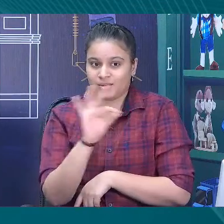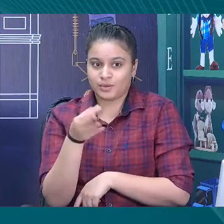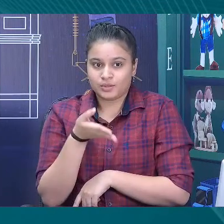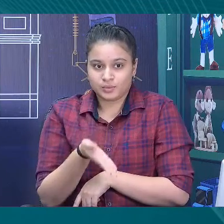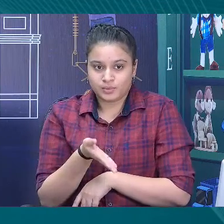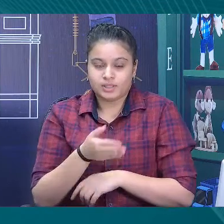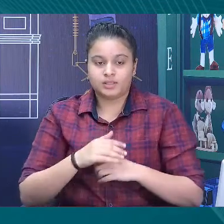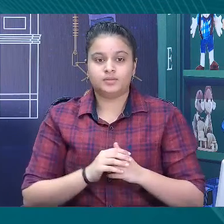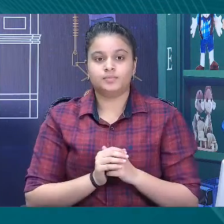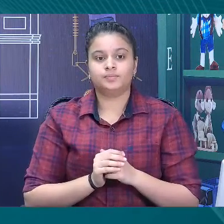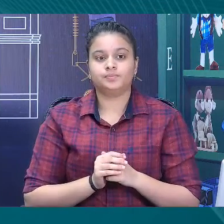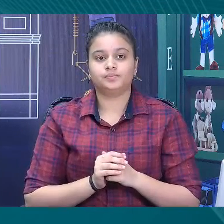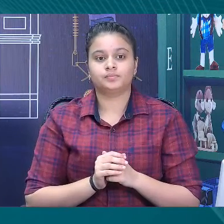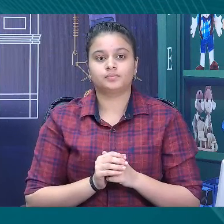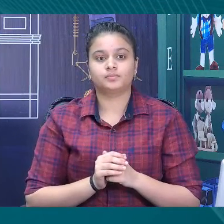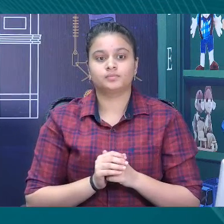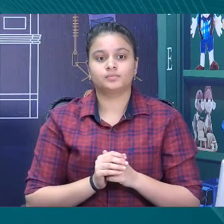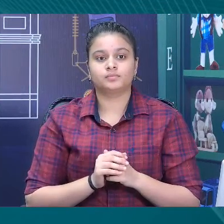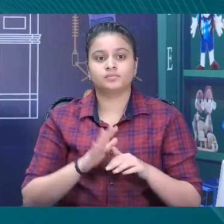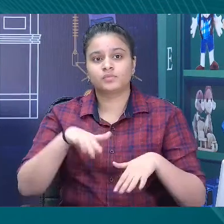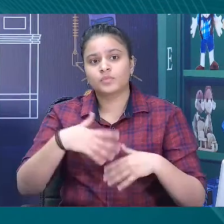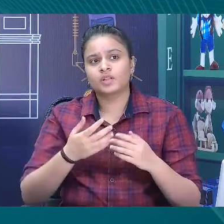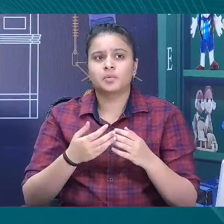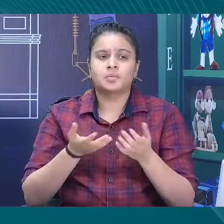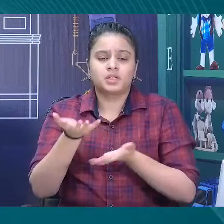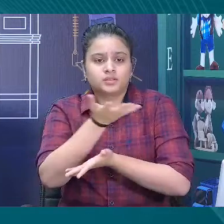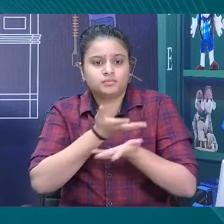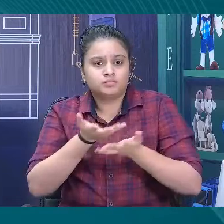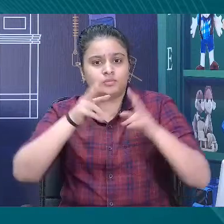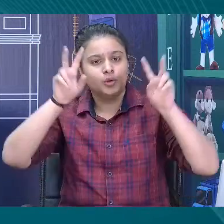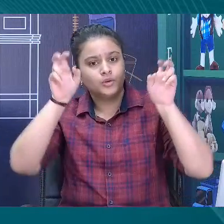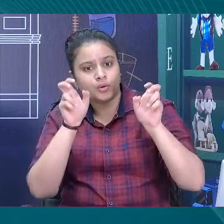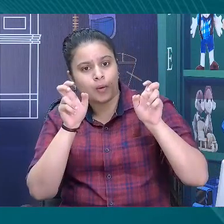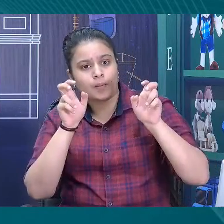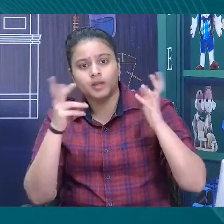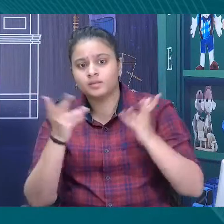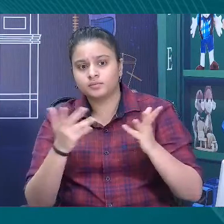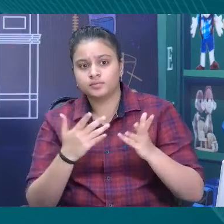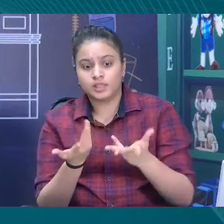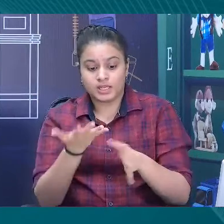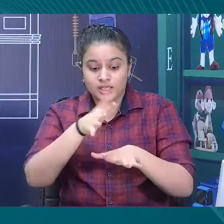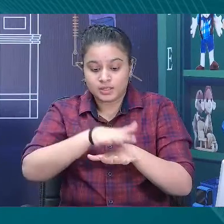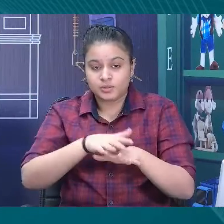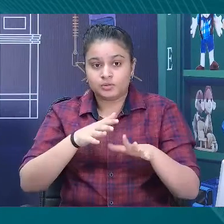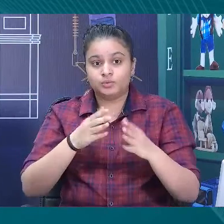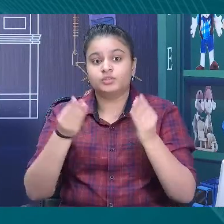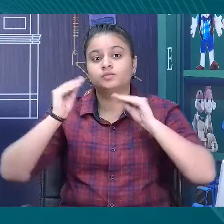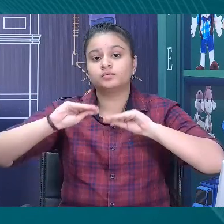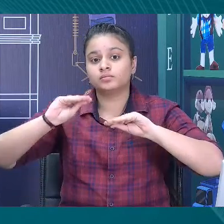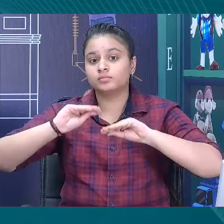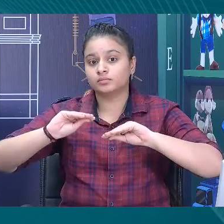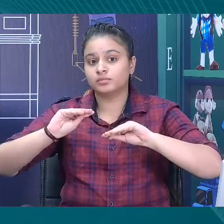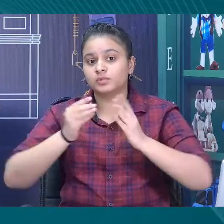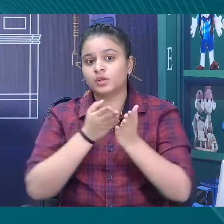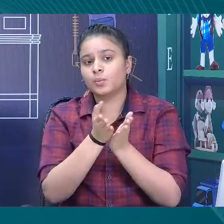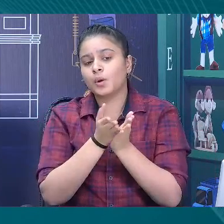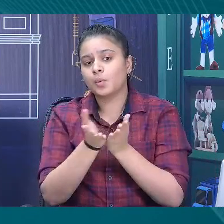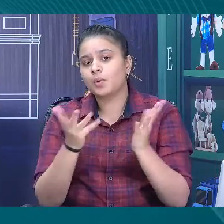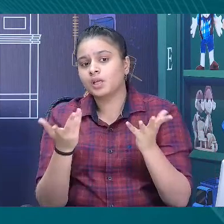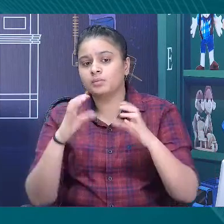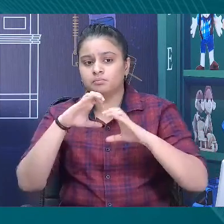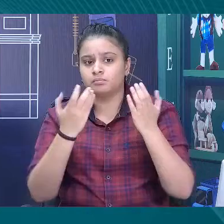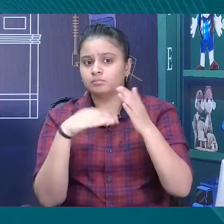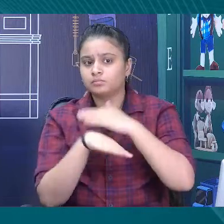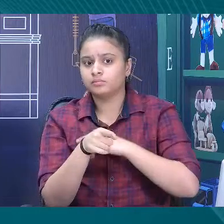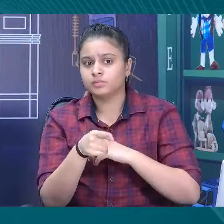going to have a very wide discussion on the topic inclusive teaching strategies in the classroom. If you have